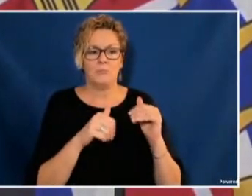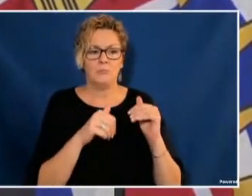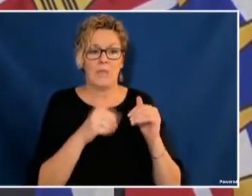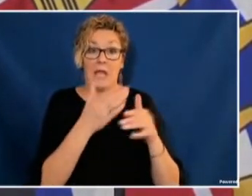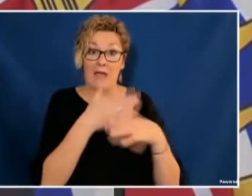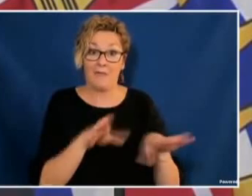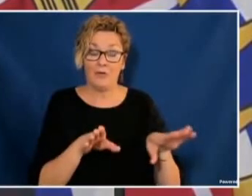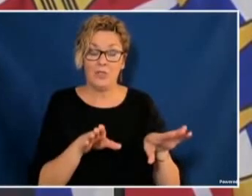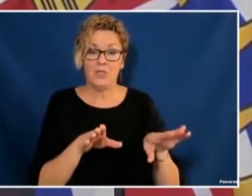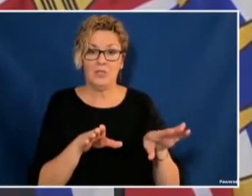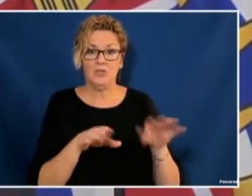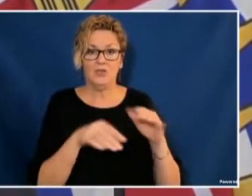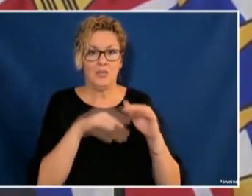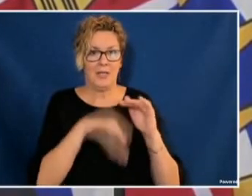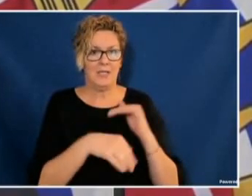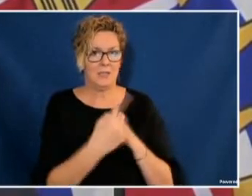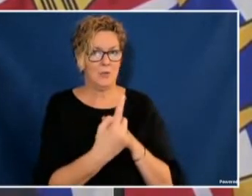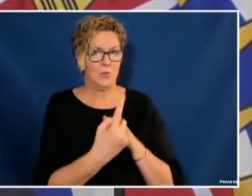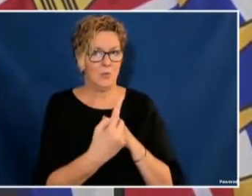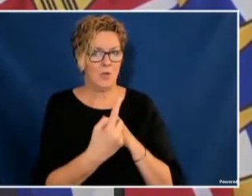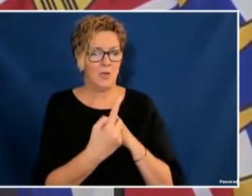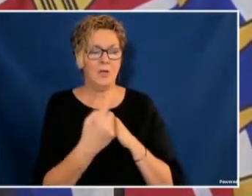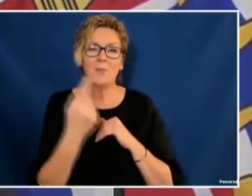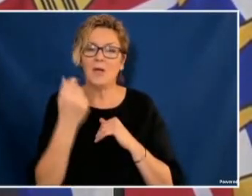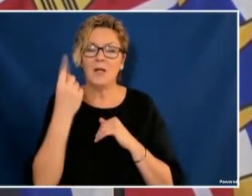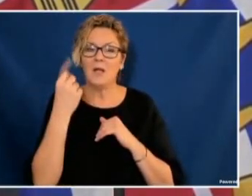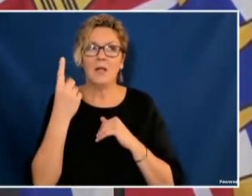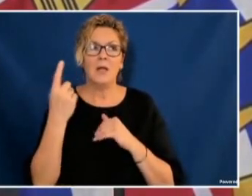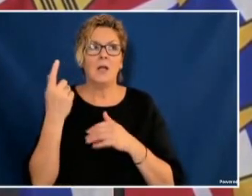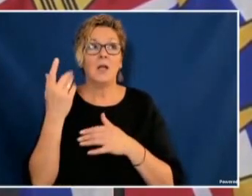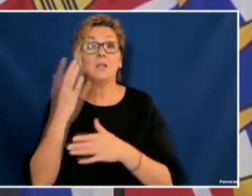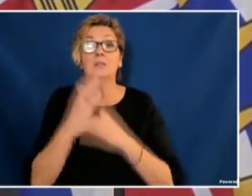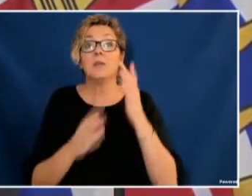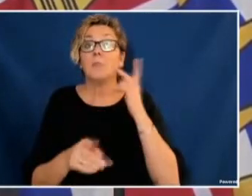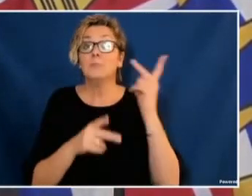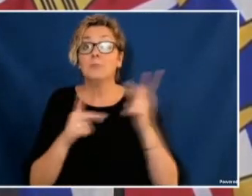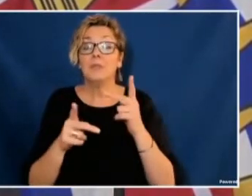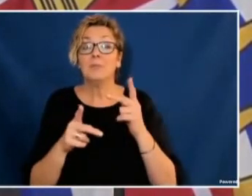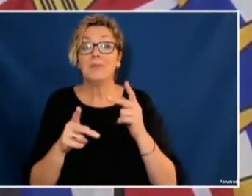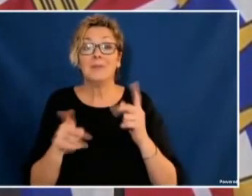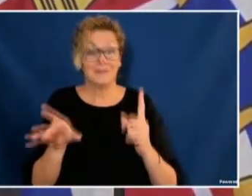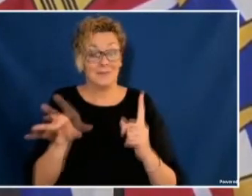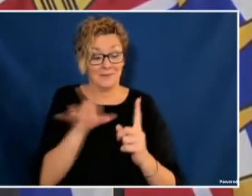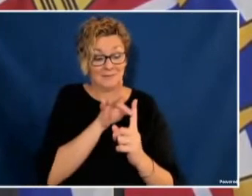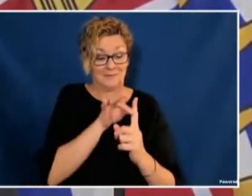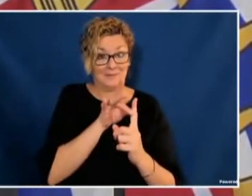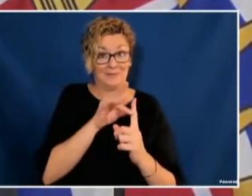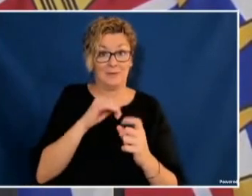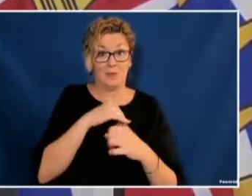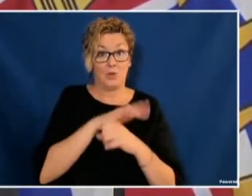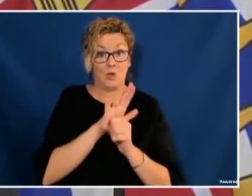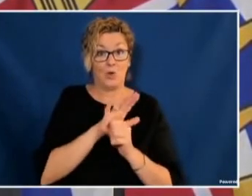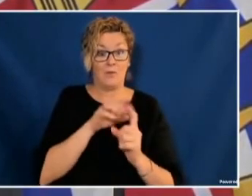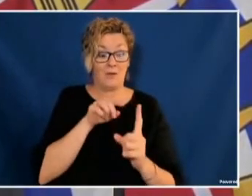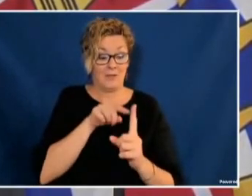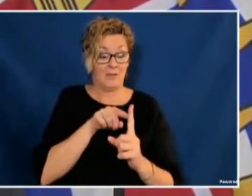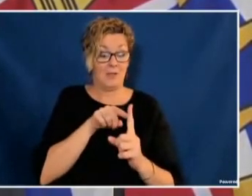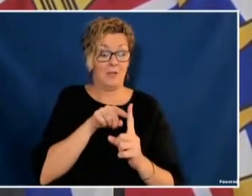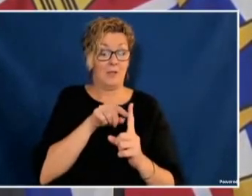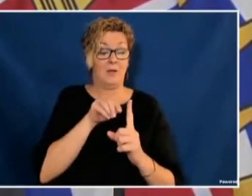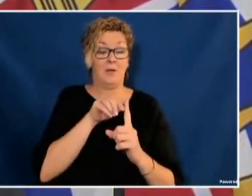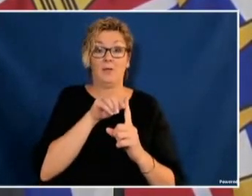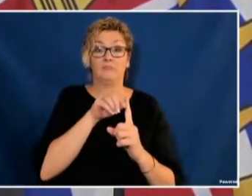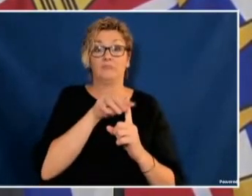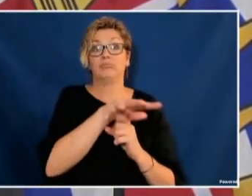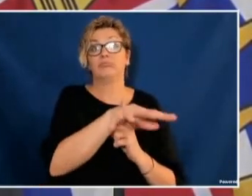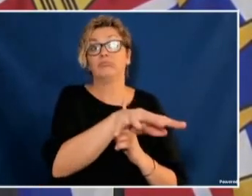majority of faith leaders who understand how we're trying to work together to protect each other.